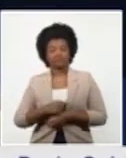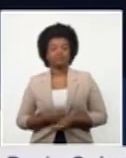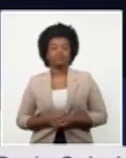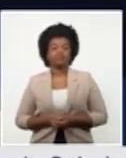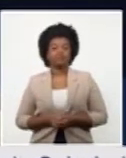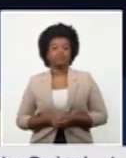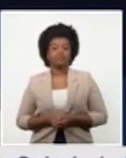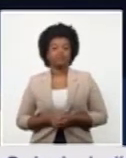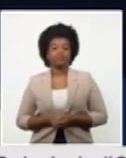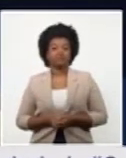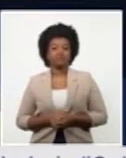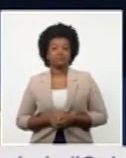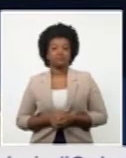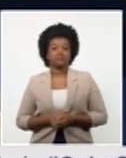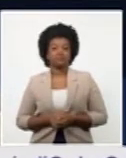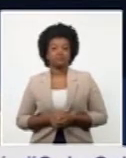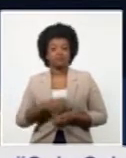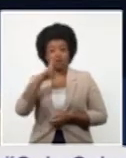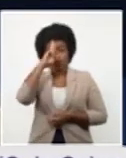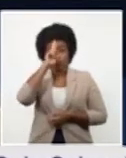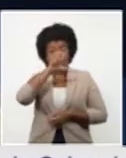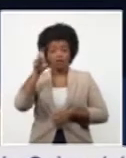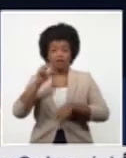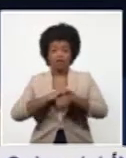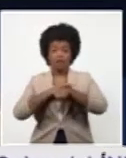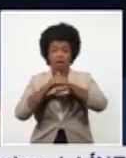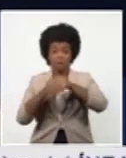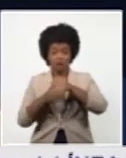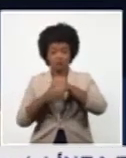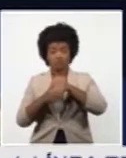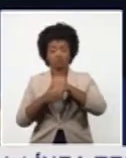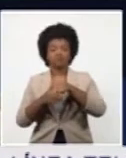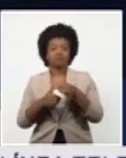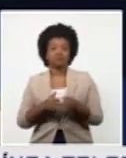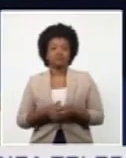In Santiago de Cuba, 196. In Villa Claras,